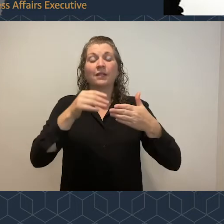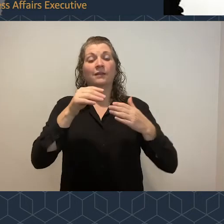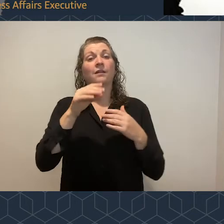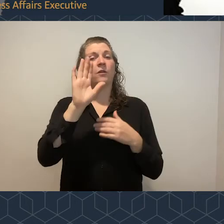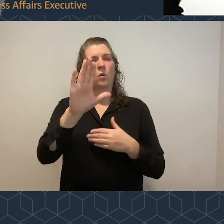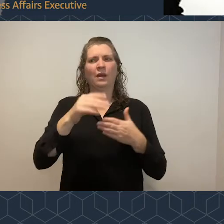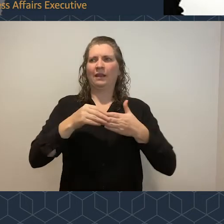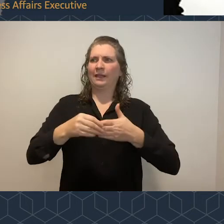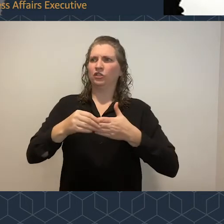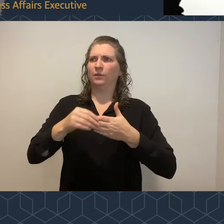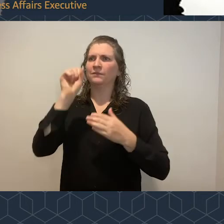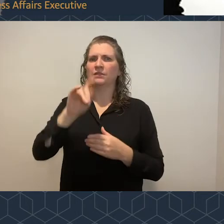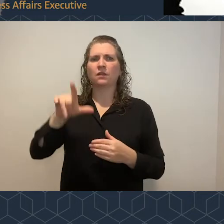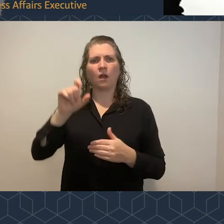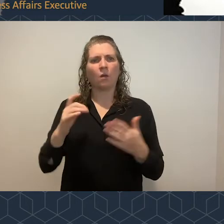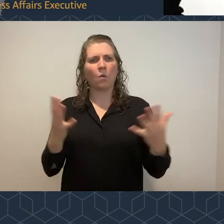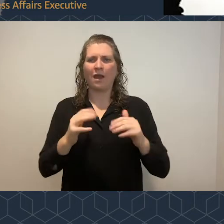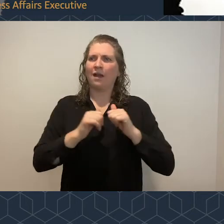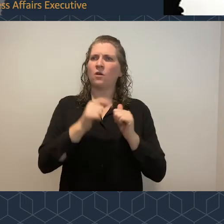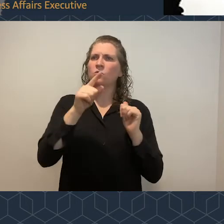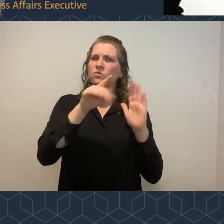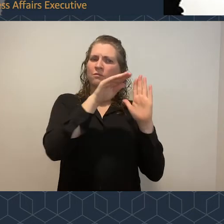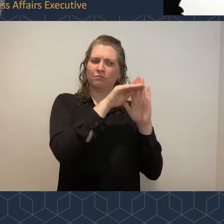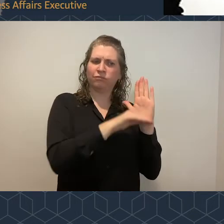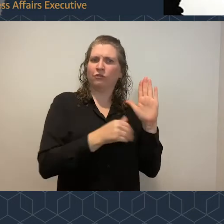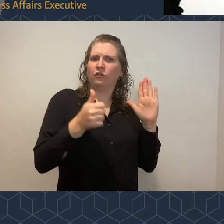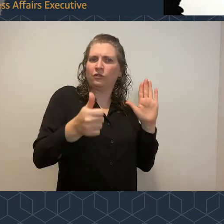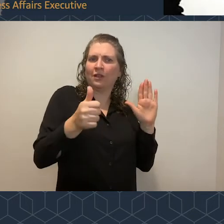share anything in regards to our 14 leadership principles?